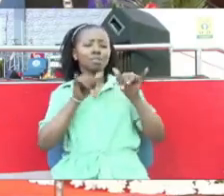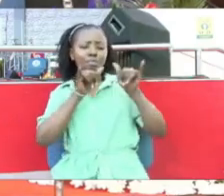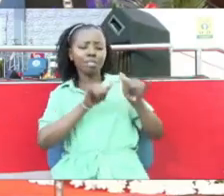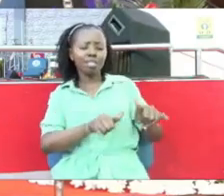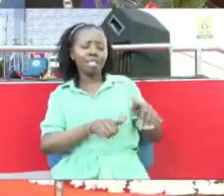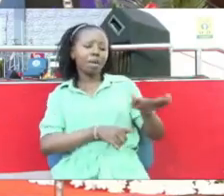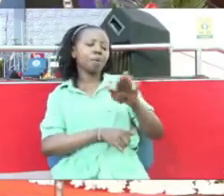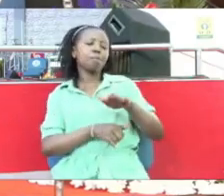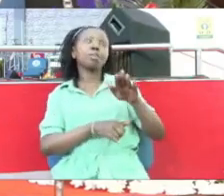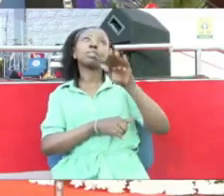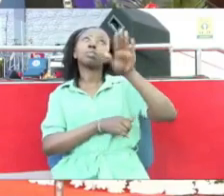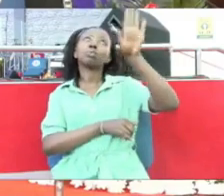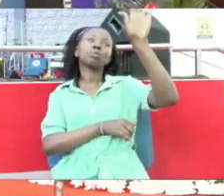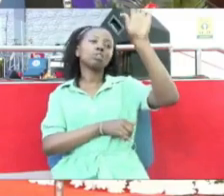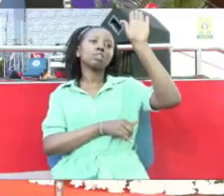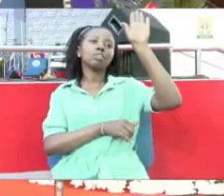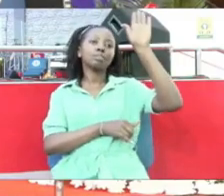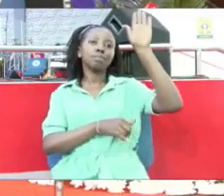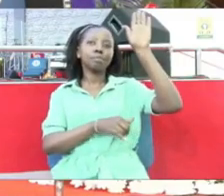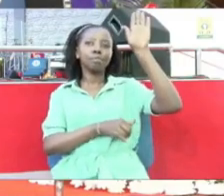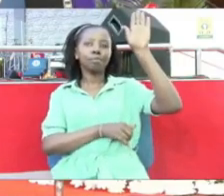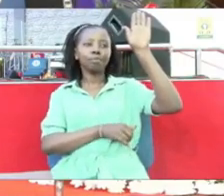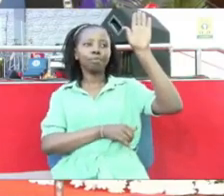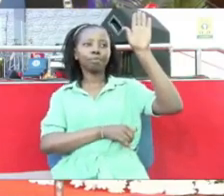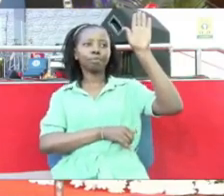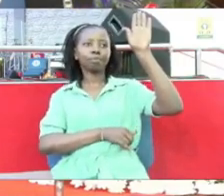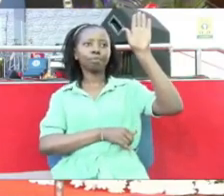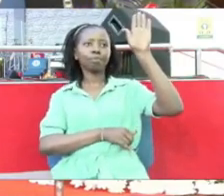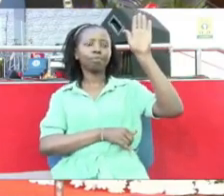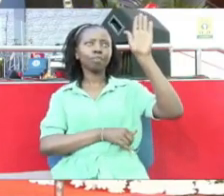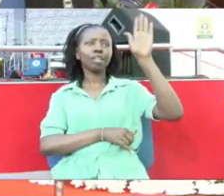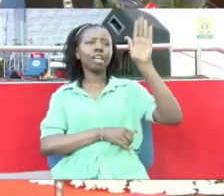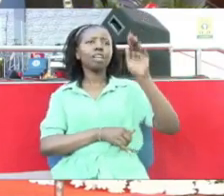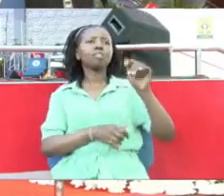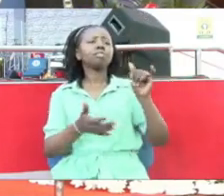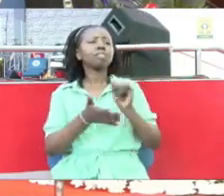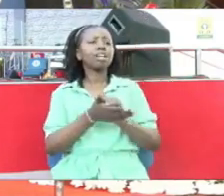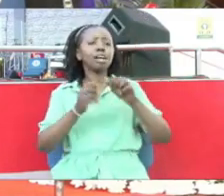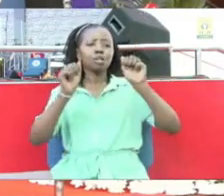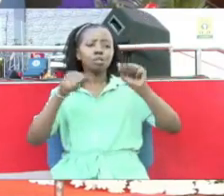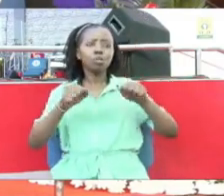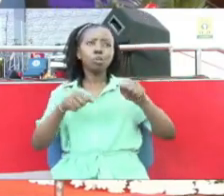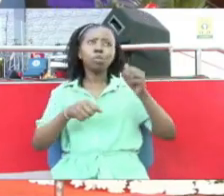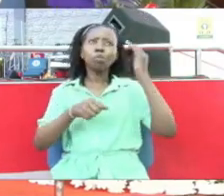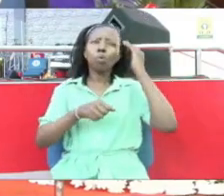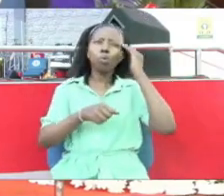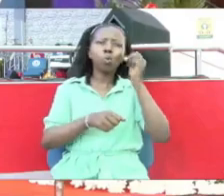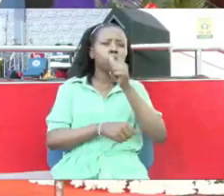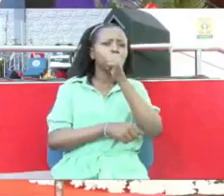presence. Nisaidie nikaweze kudumu kwenye mahala pako. That I may be able to know the secrets of